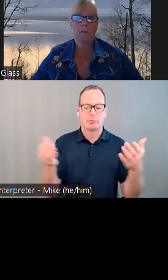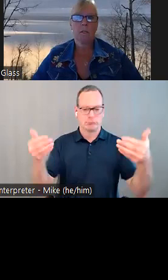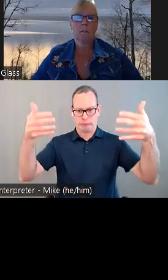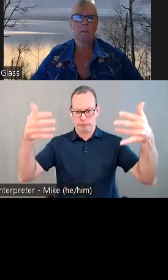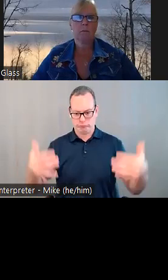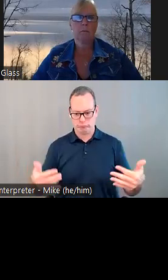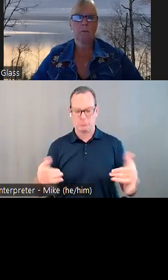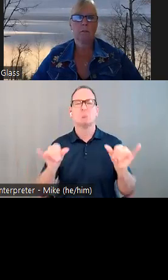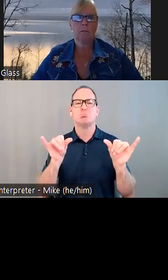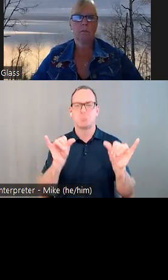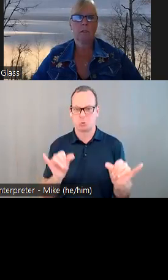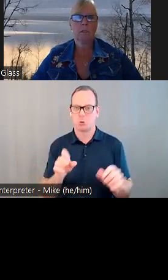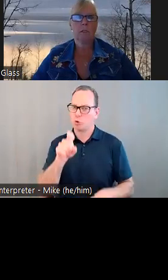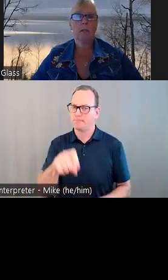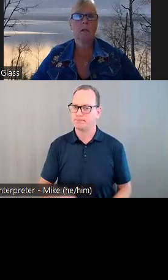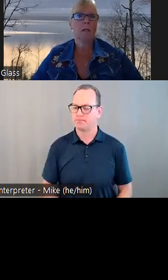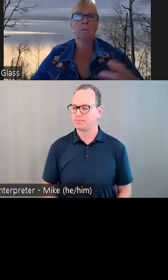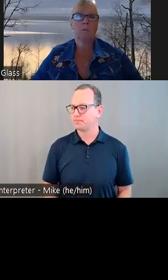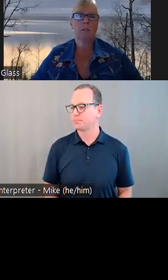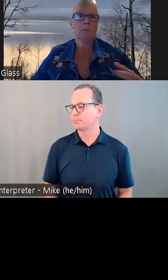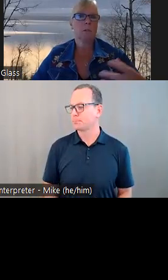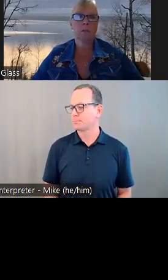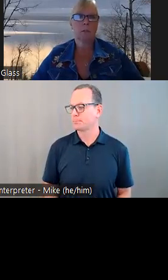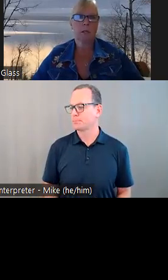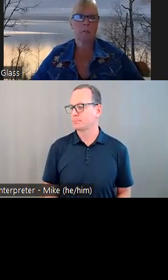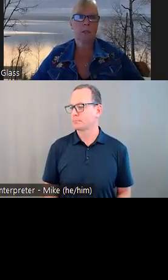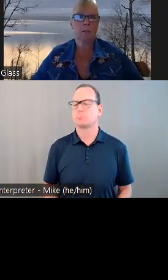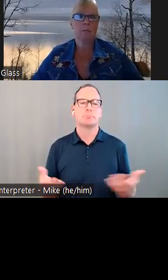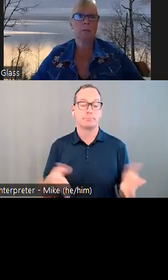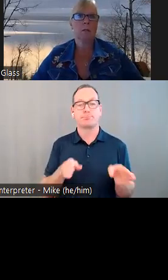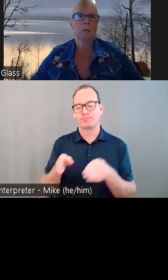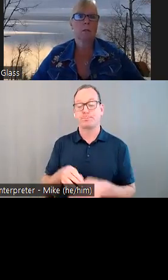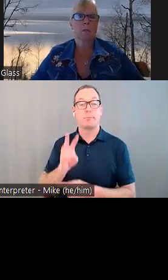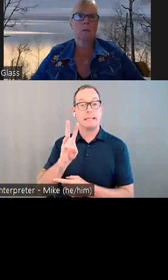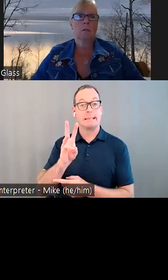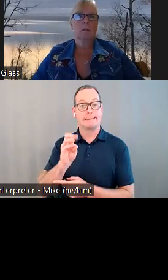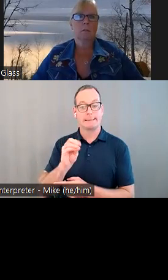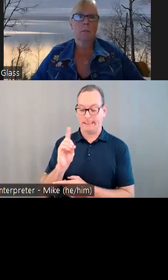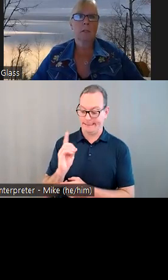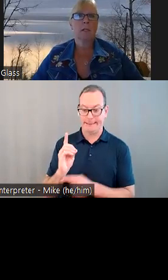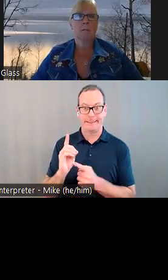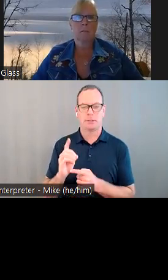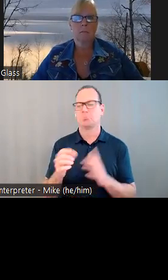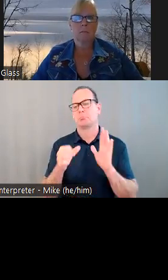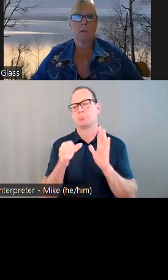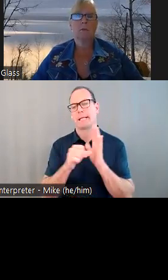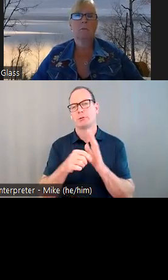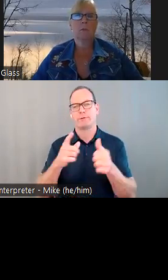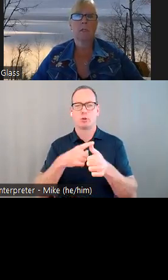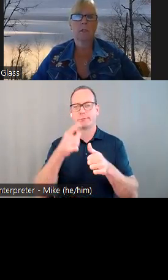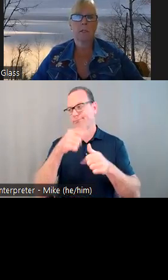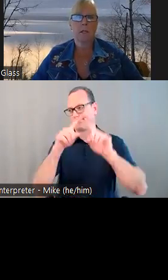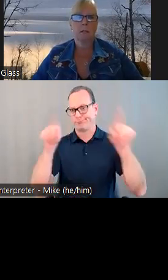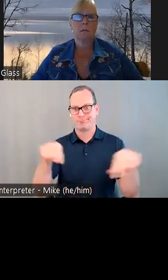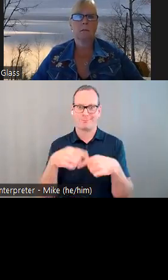So let's take a look at a few of the features of 60D. Again, very similar title page. It's monthly. Also, I've pulled the